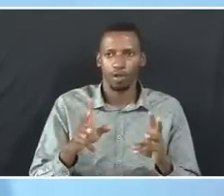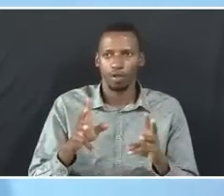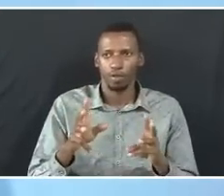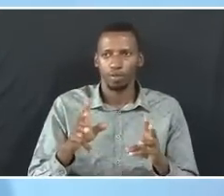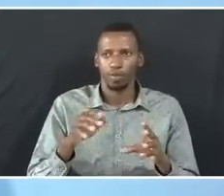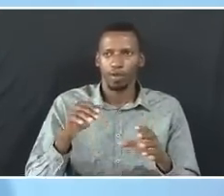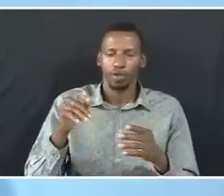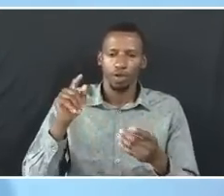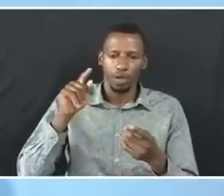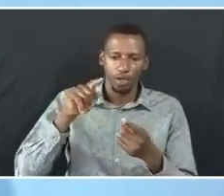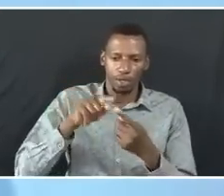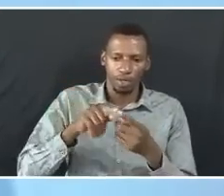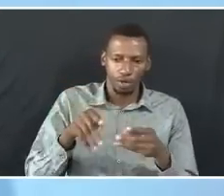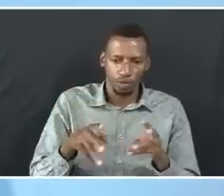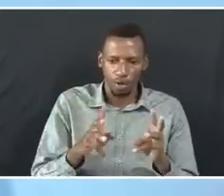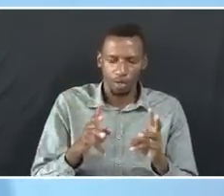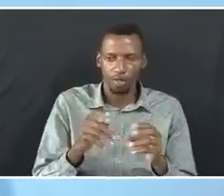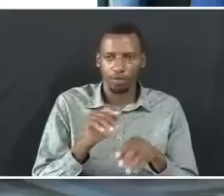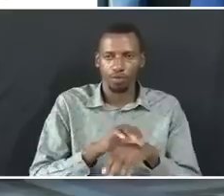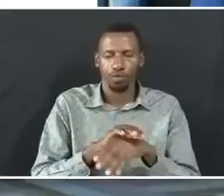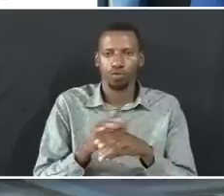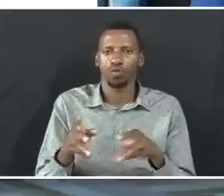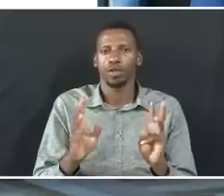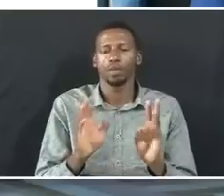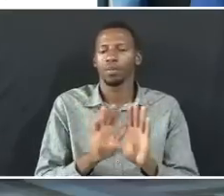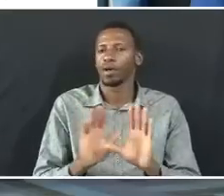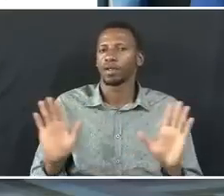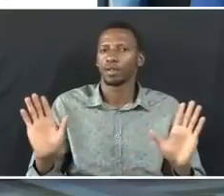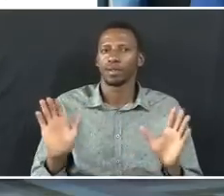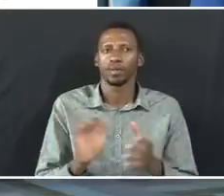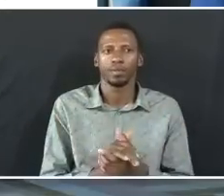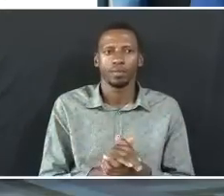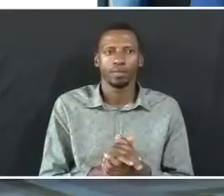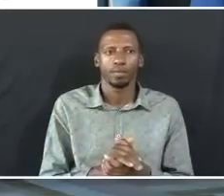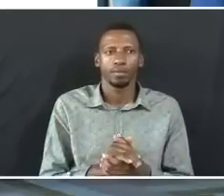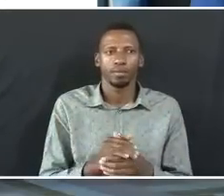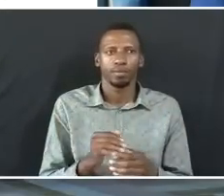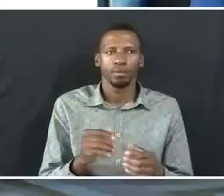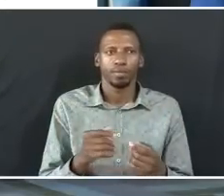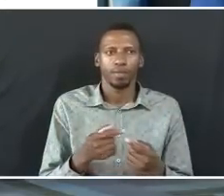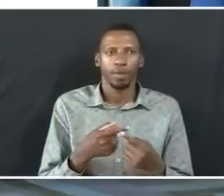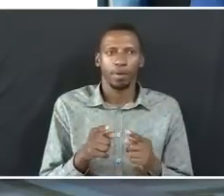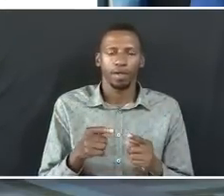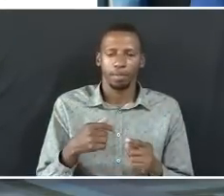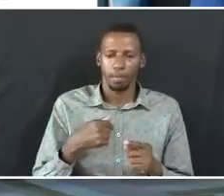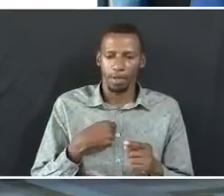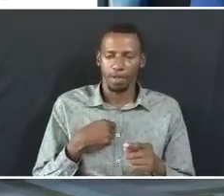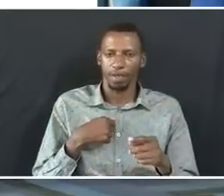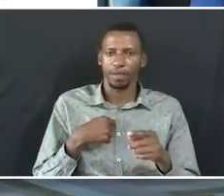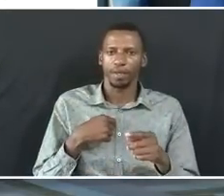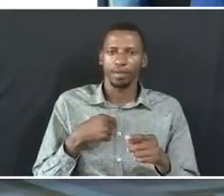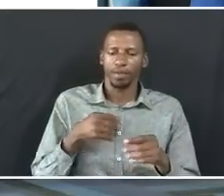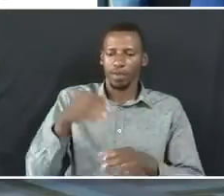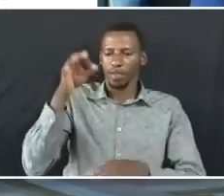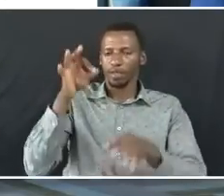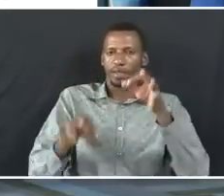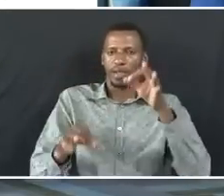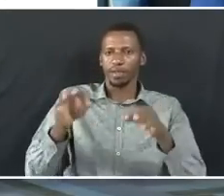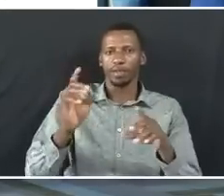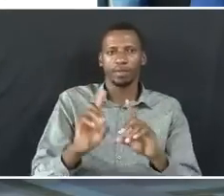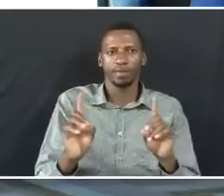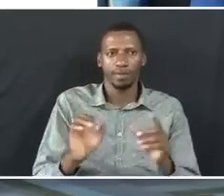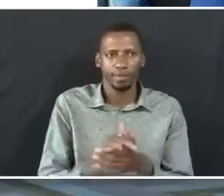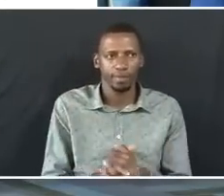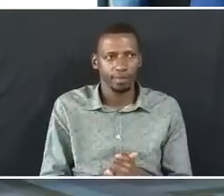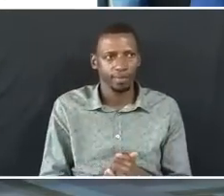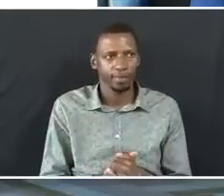into ways everlasting. But I will not give a prescription. And neither